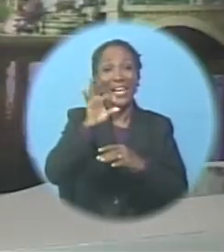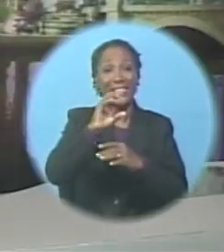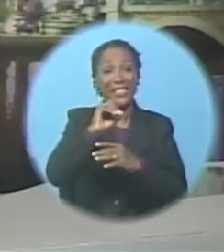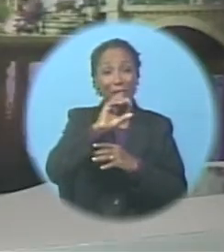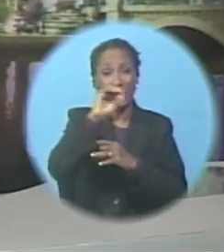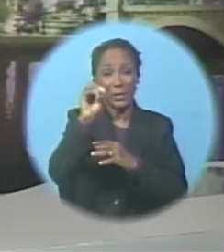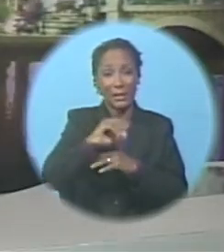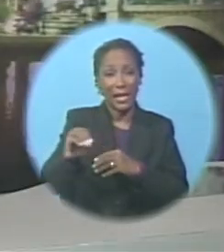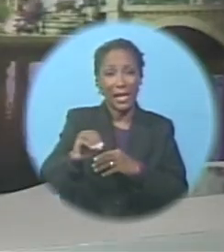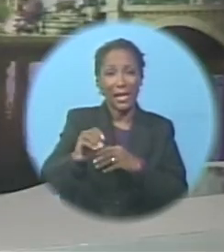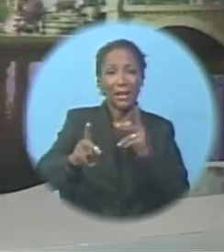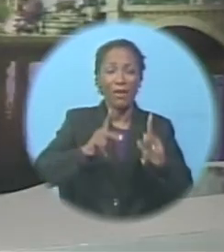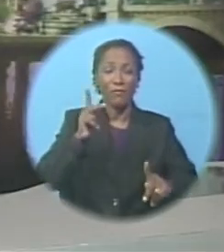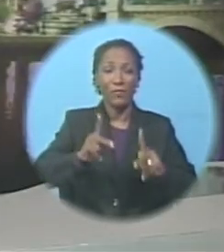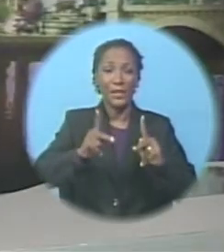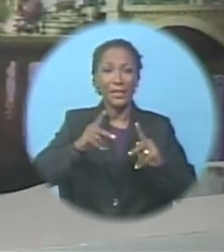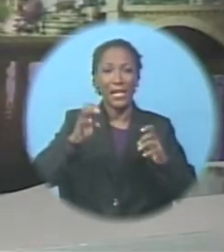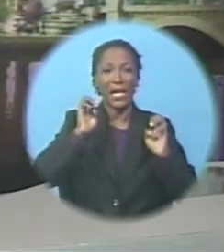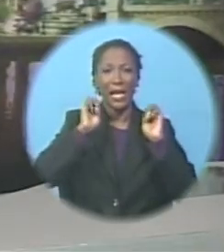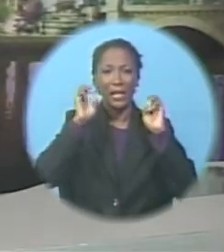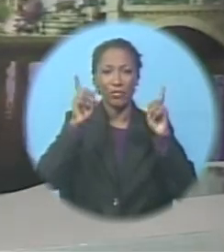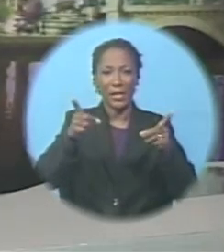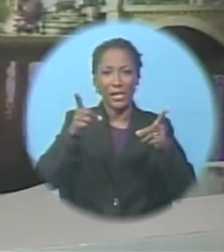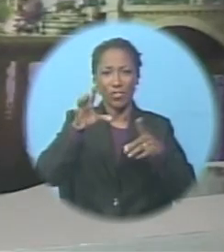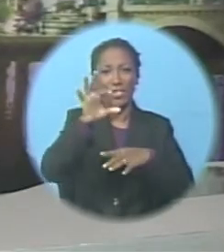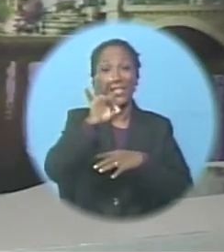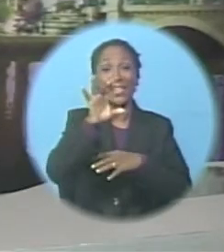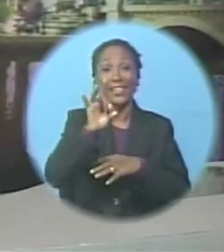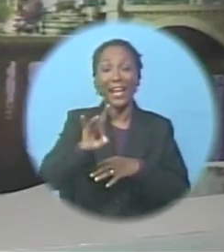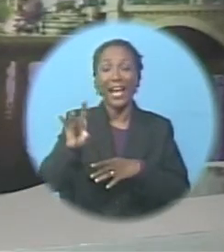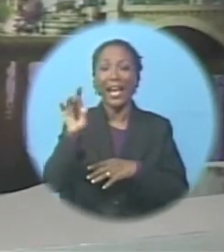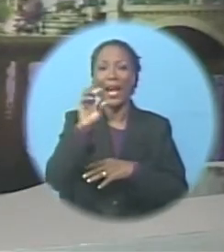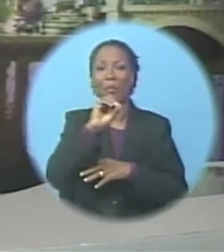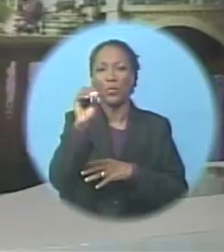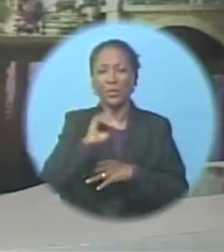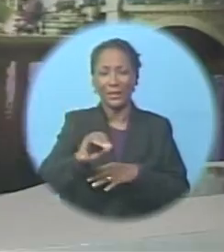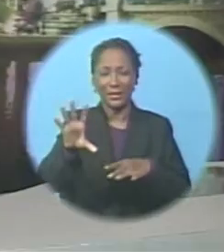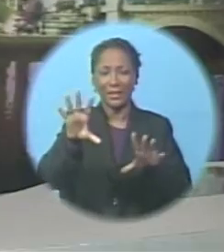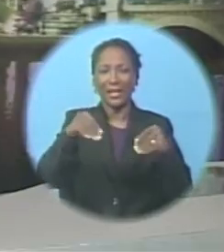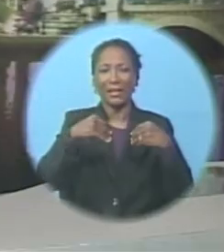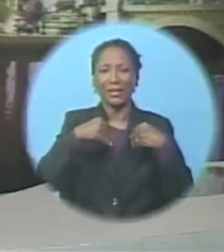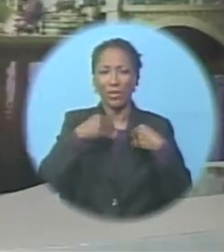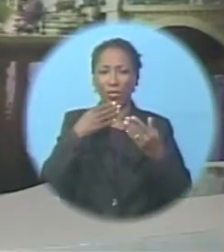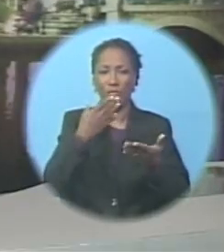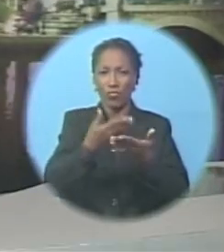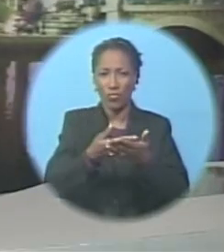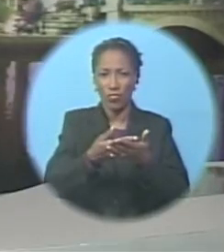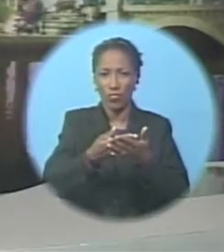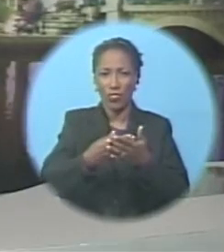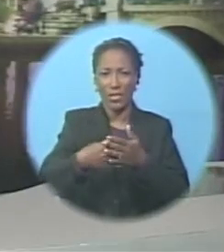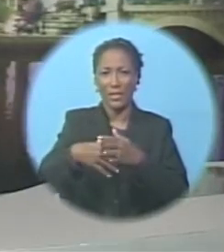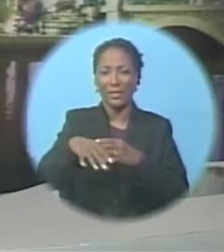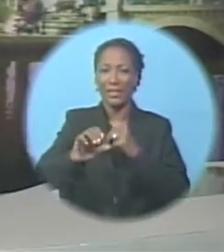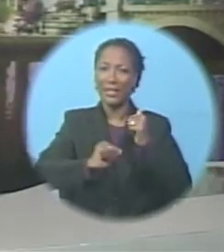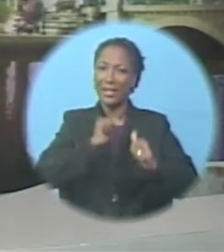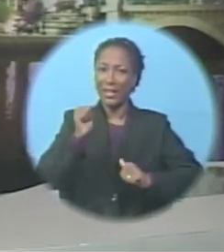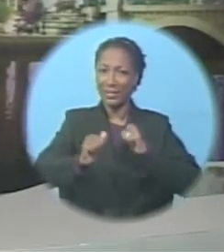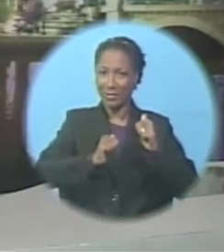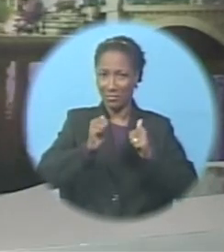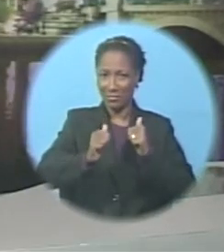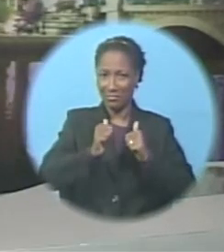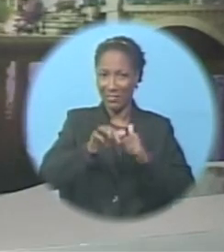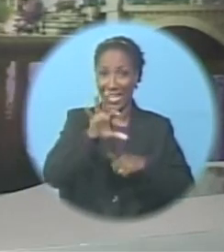are physical education and sport, with 98% of entries achieving acceptable grades. Theatre arts also featured on the list